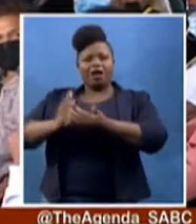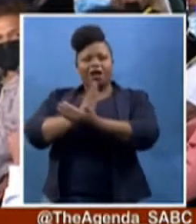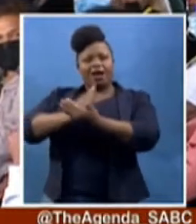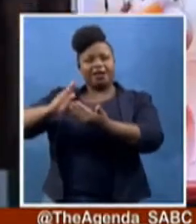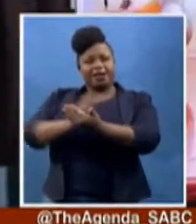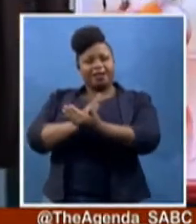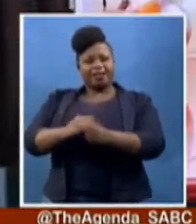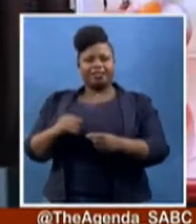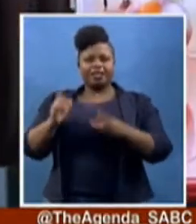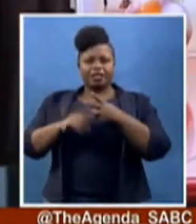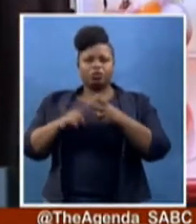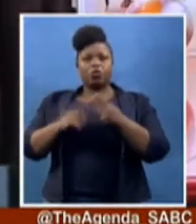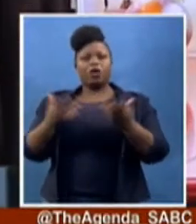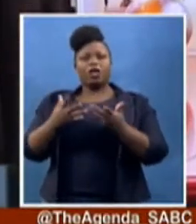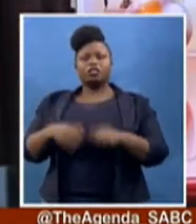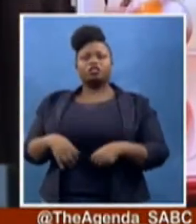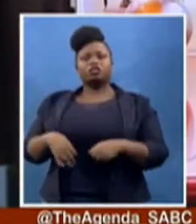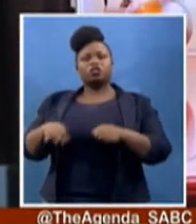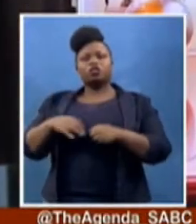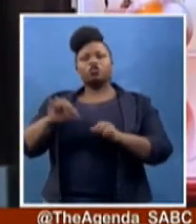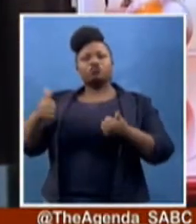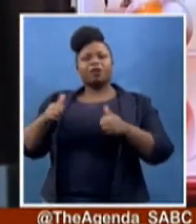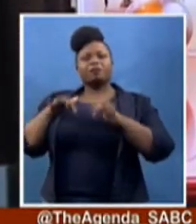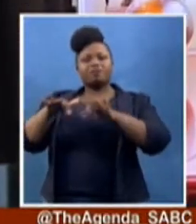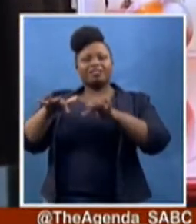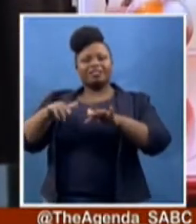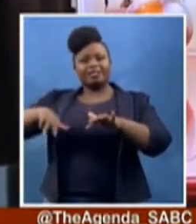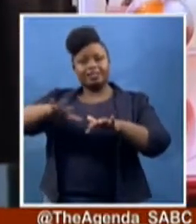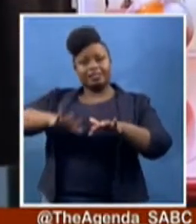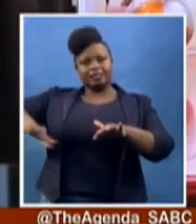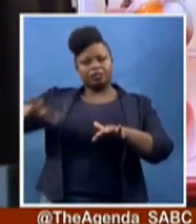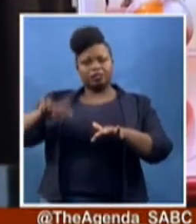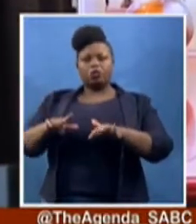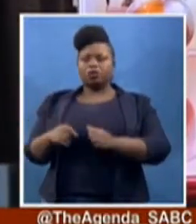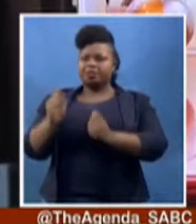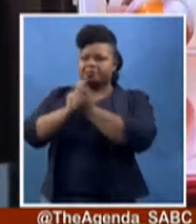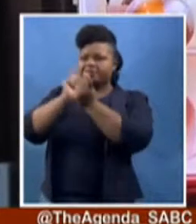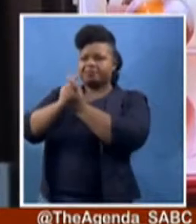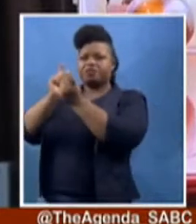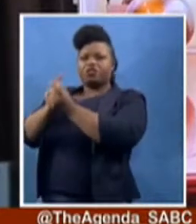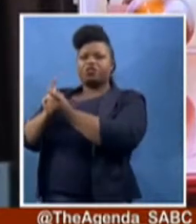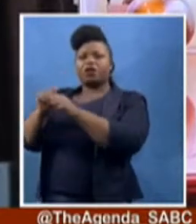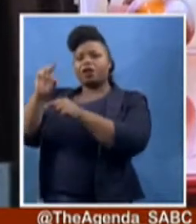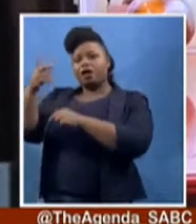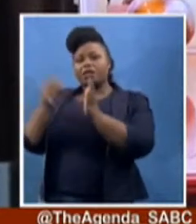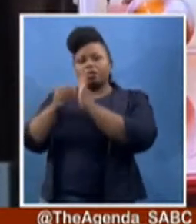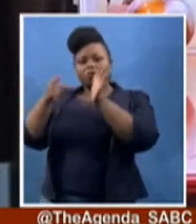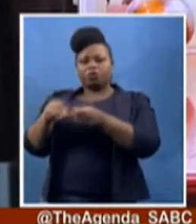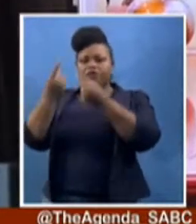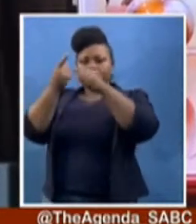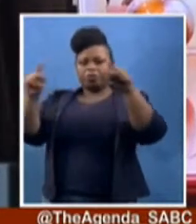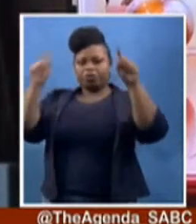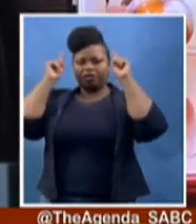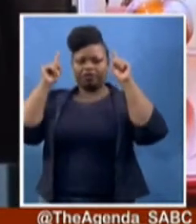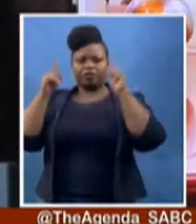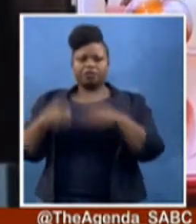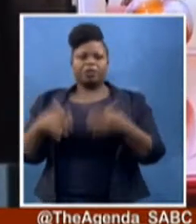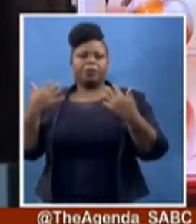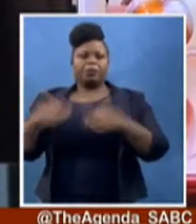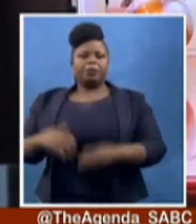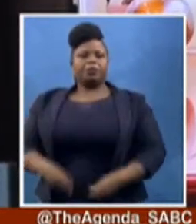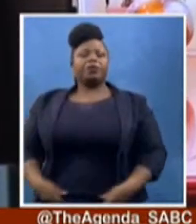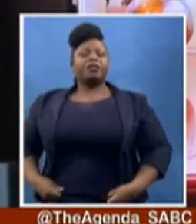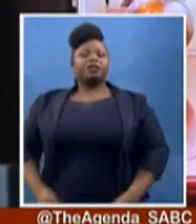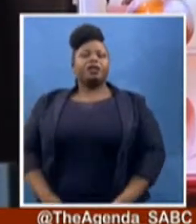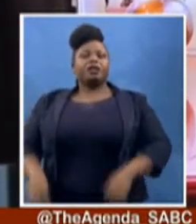this tour that she met students from Wilberforce University and was introduced to what was possible for